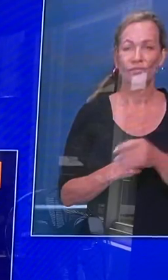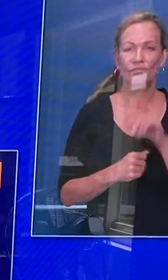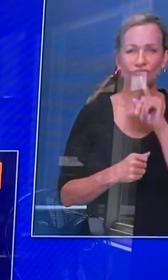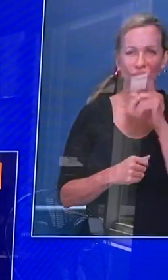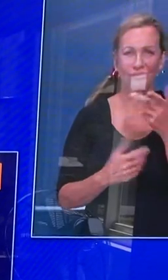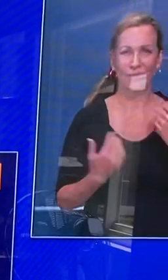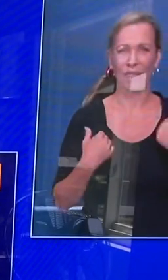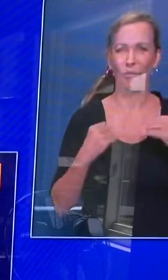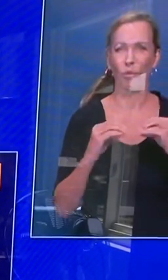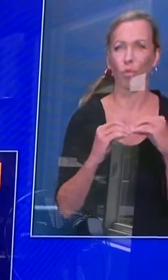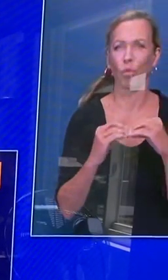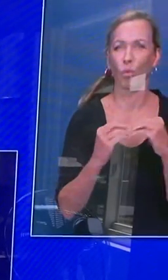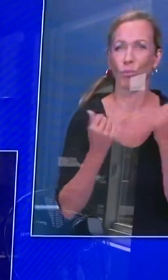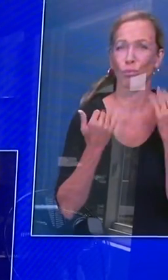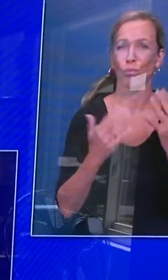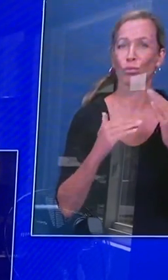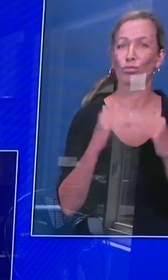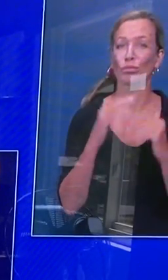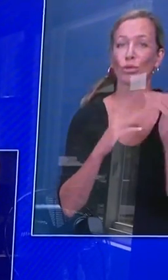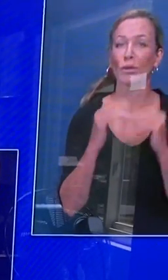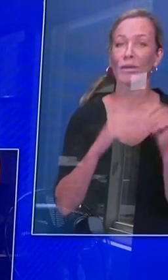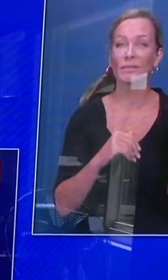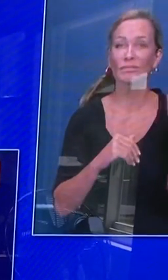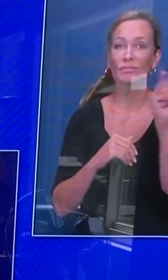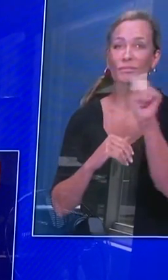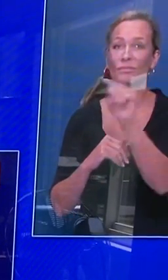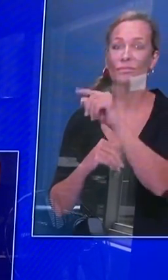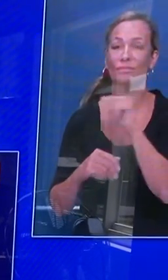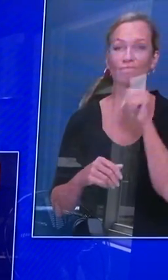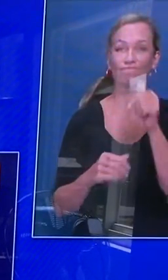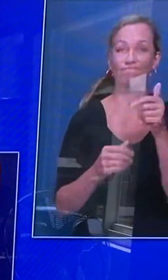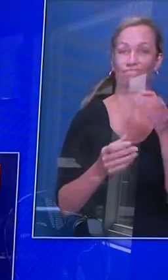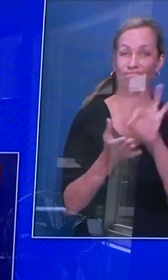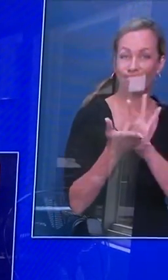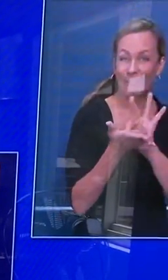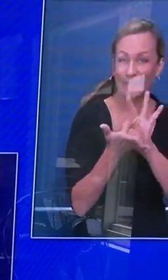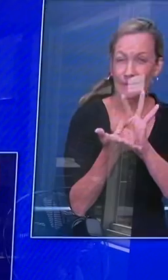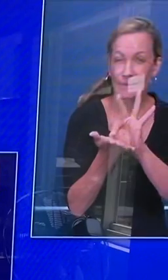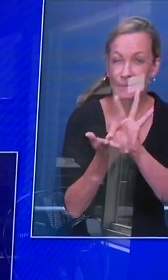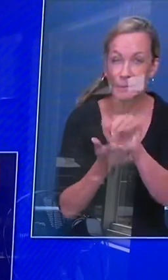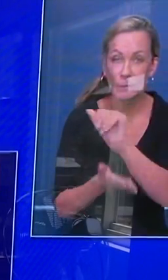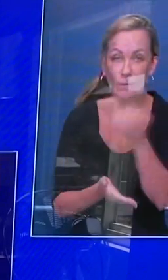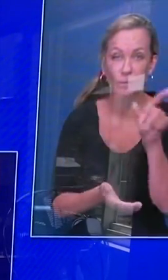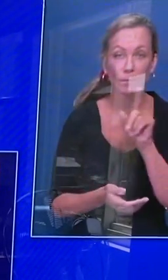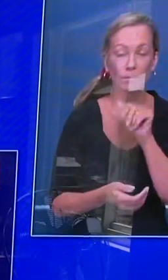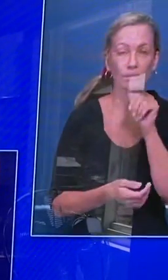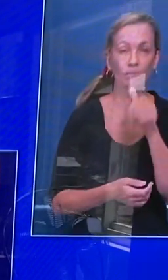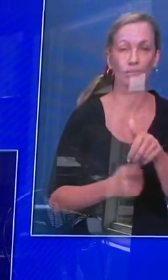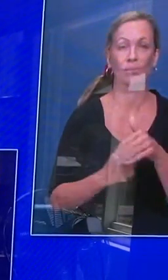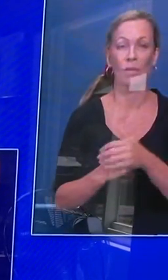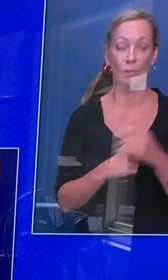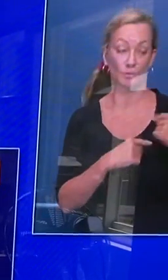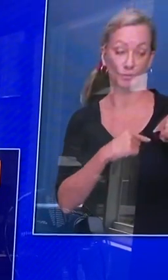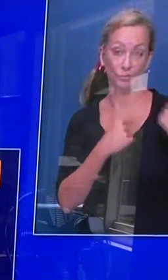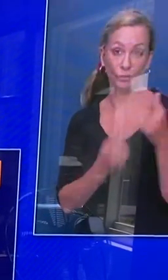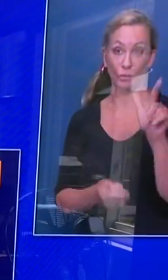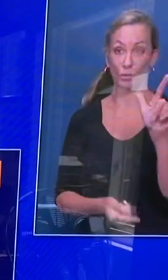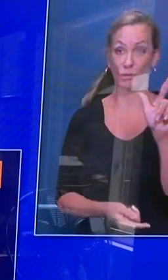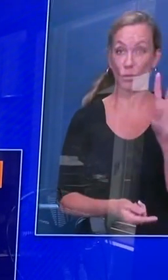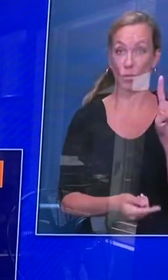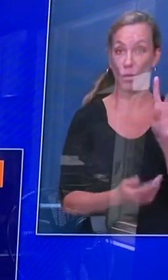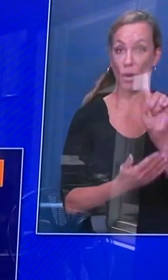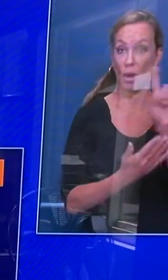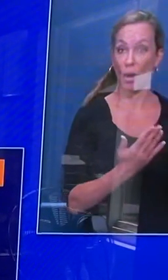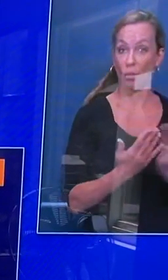damaged by this historic wildfire season. Here's the last 24 hours. Close to 300 lightning strikes we experienced in the